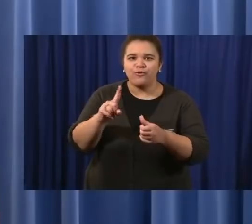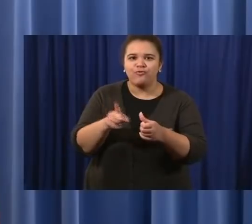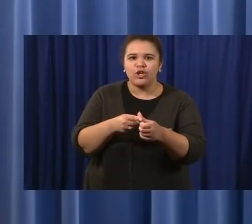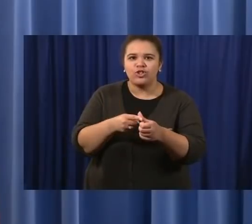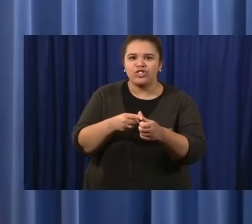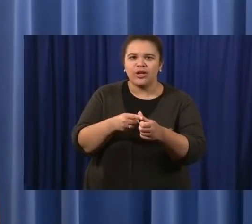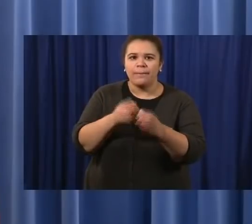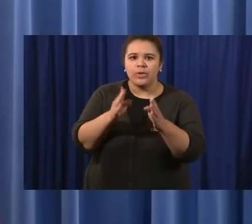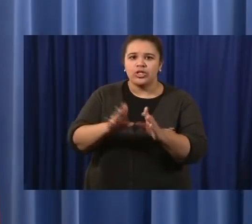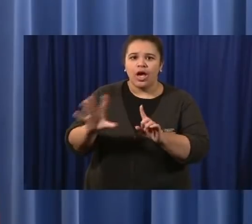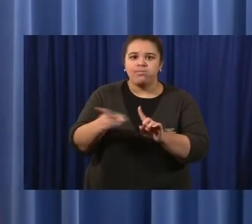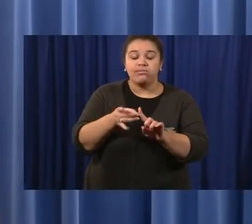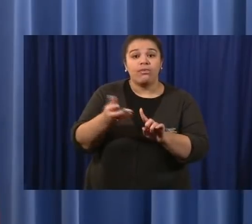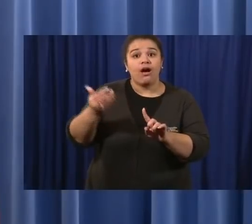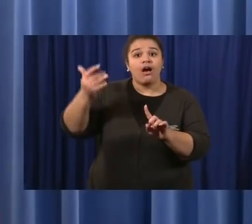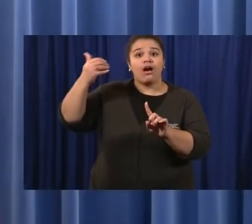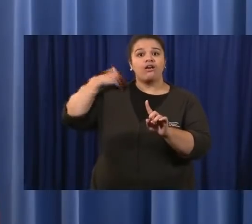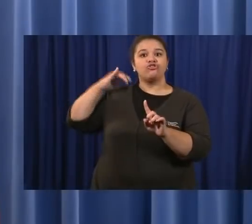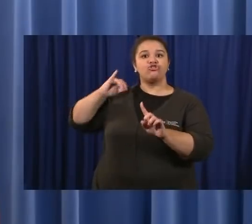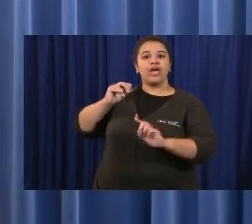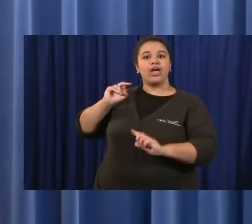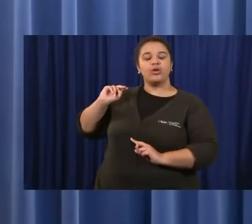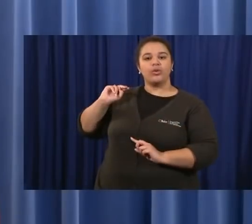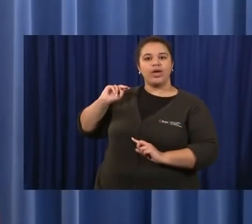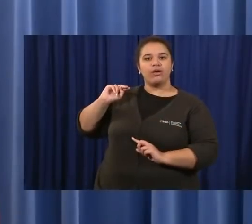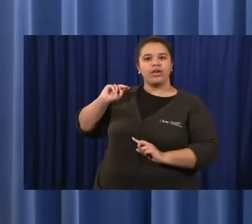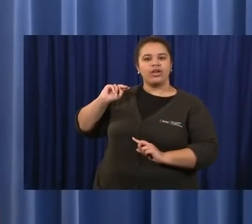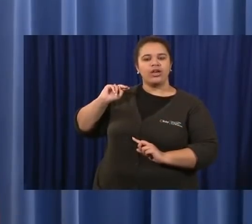to understand that information?